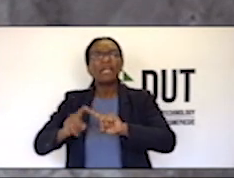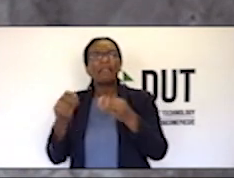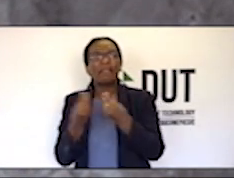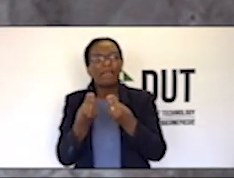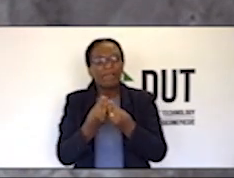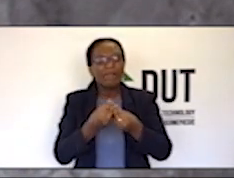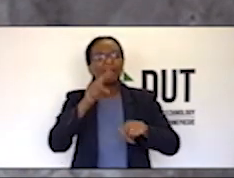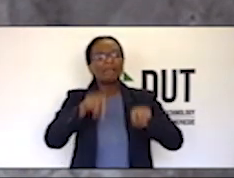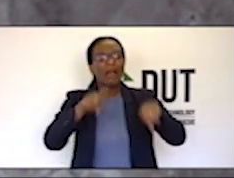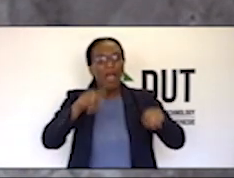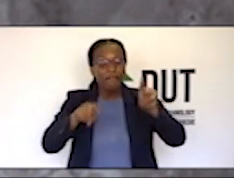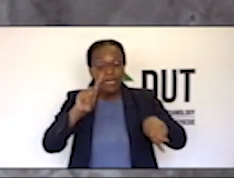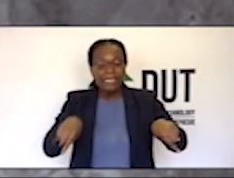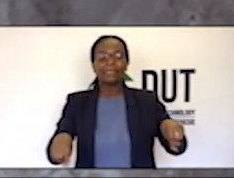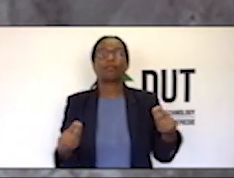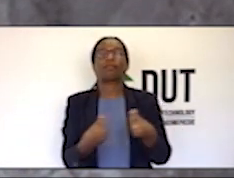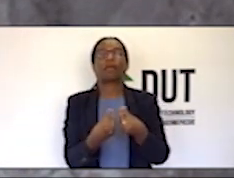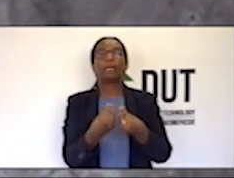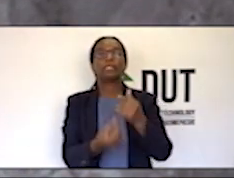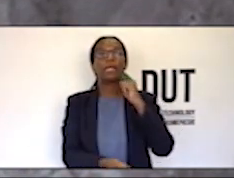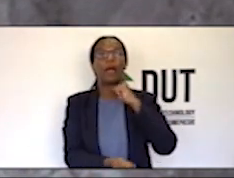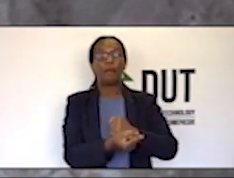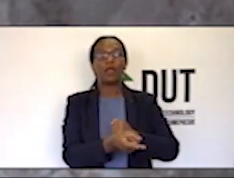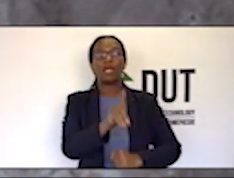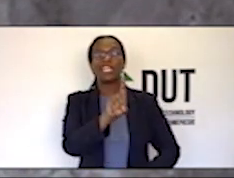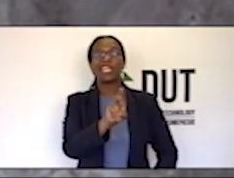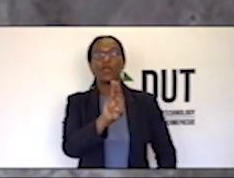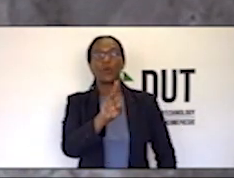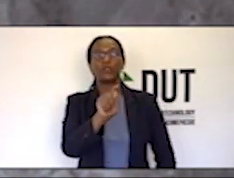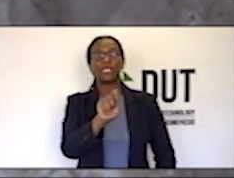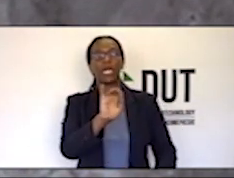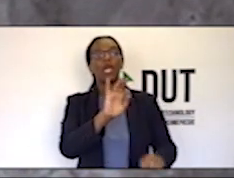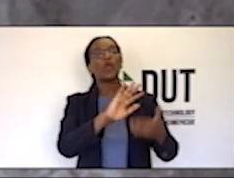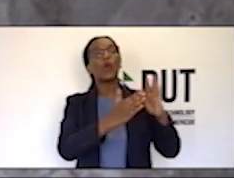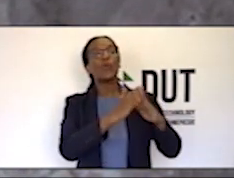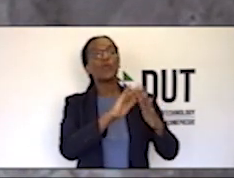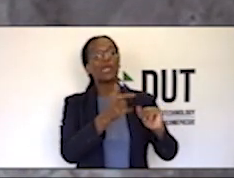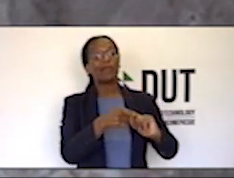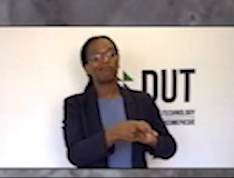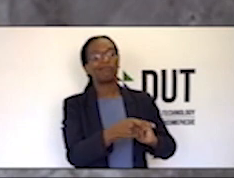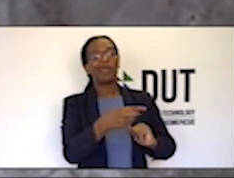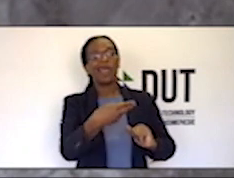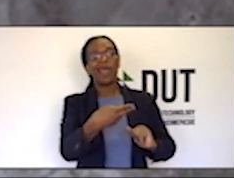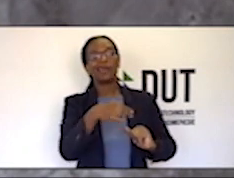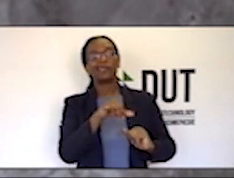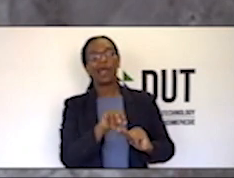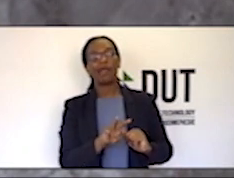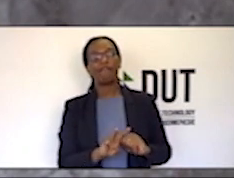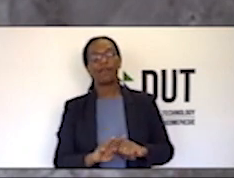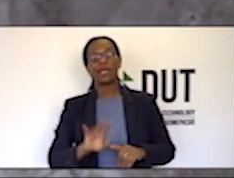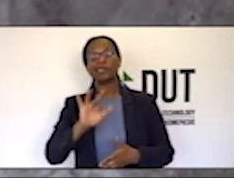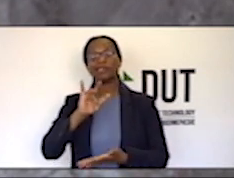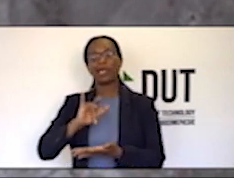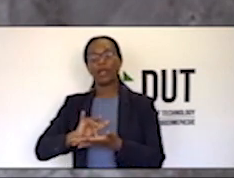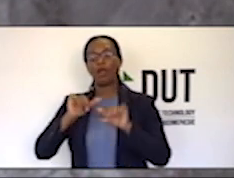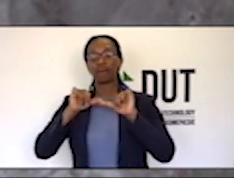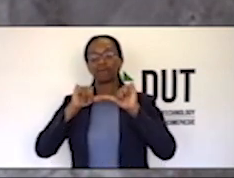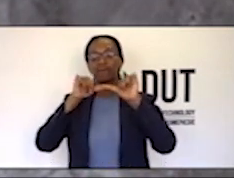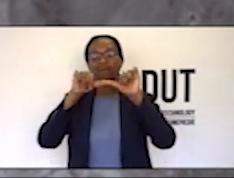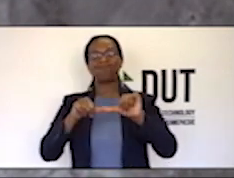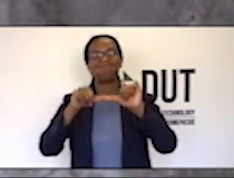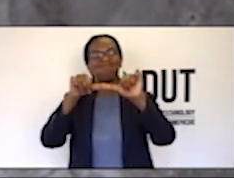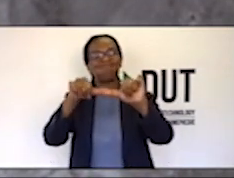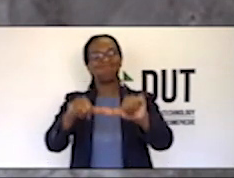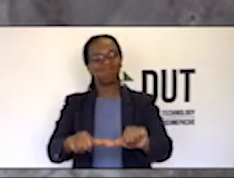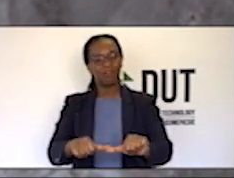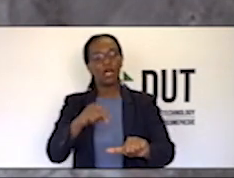and diverse nature of the DUT community, the HIV Center continues on